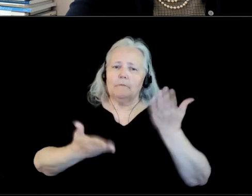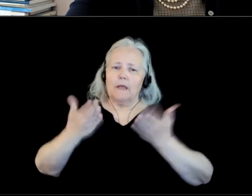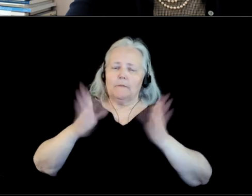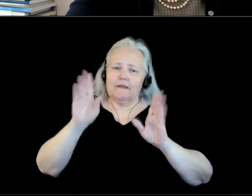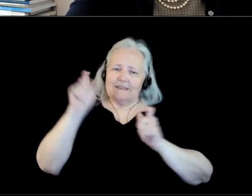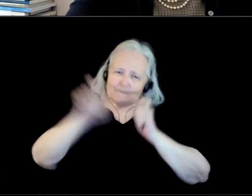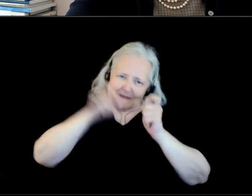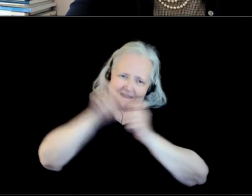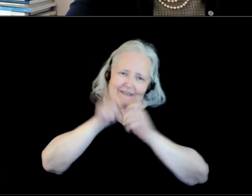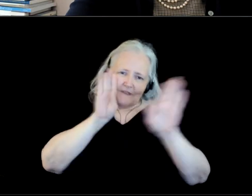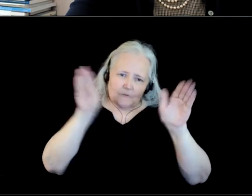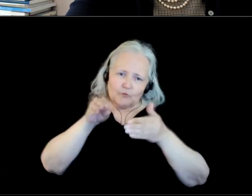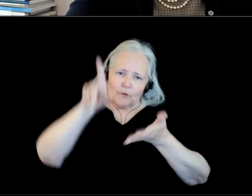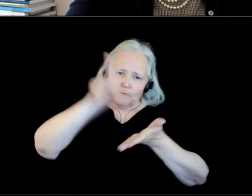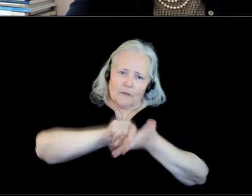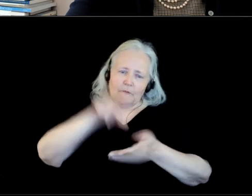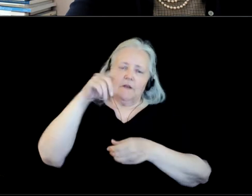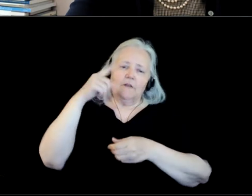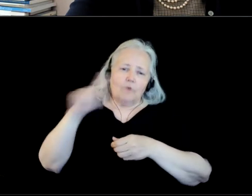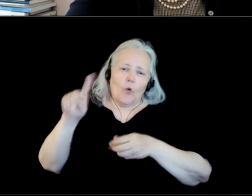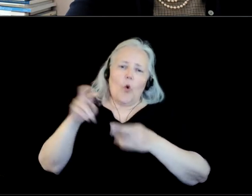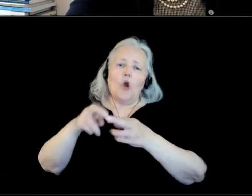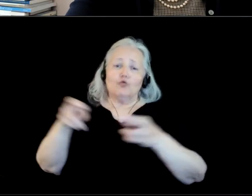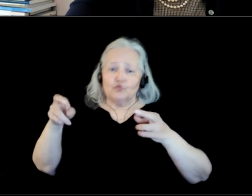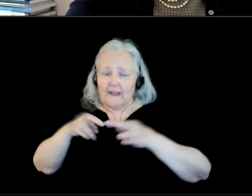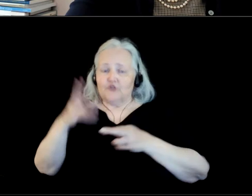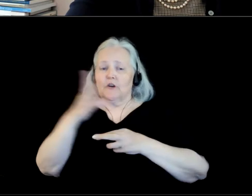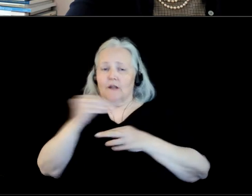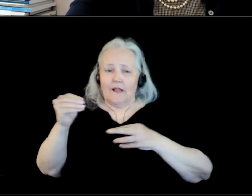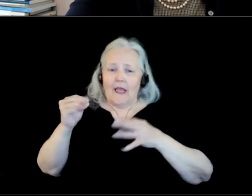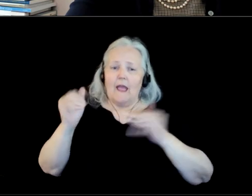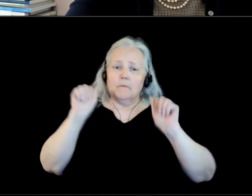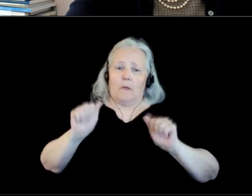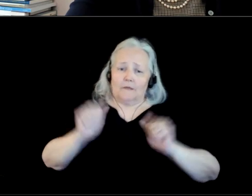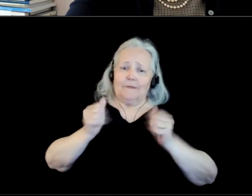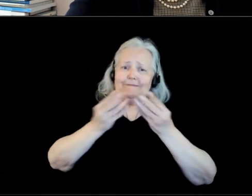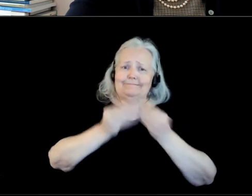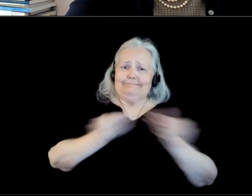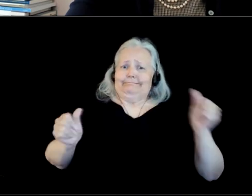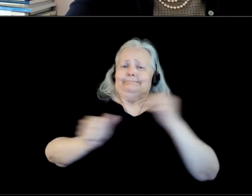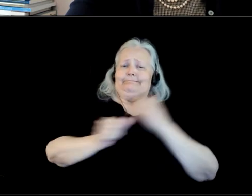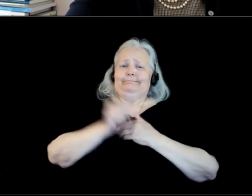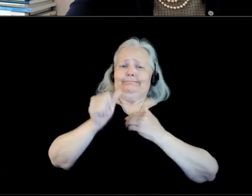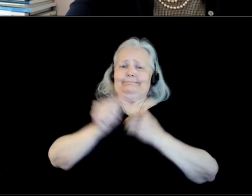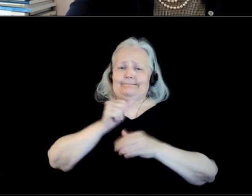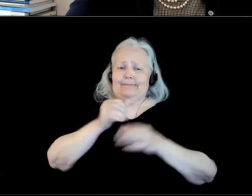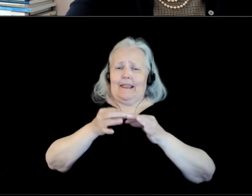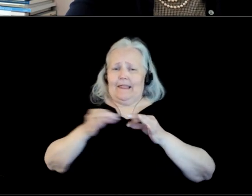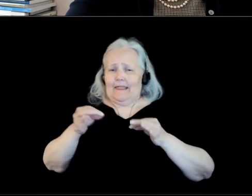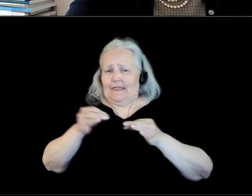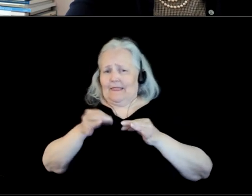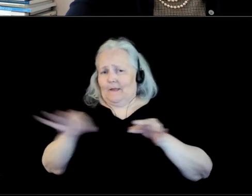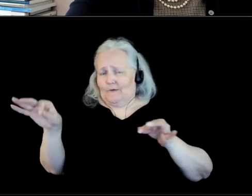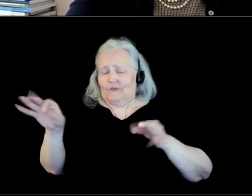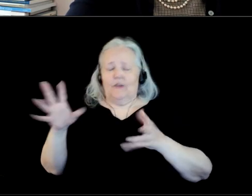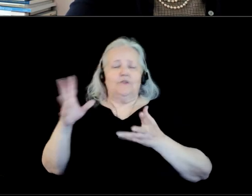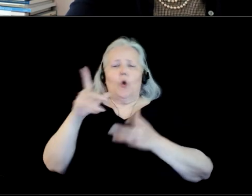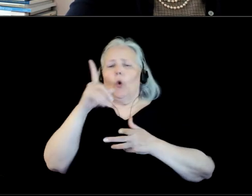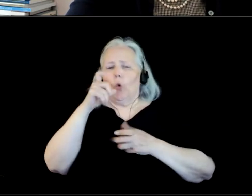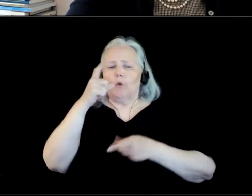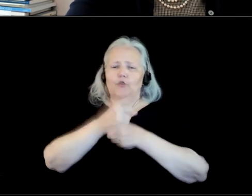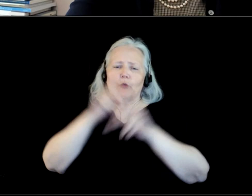our region's endangered languages. How should we proceed and who do we contact in the LSA?" And then it says, "Thank you," and